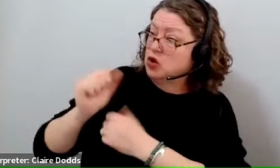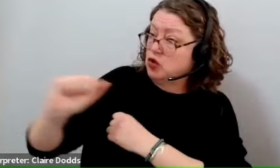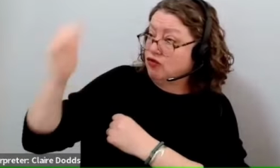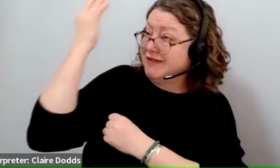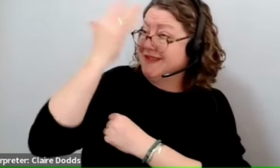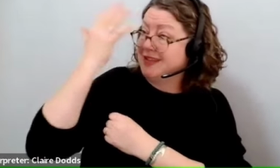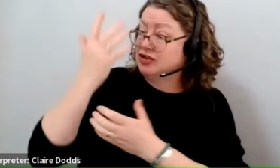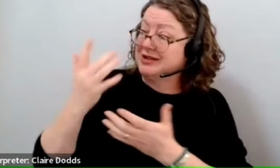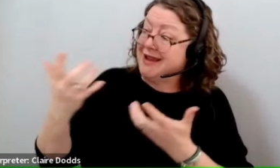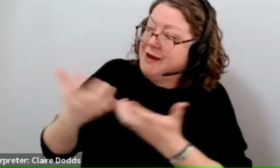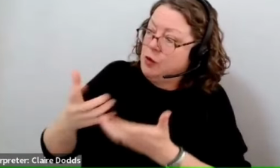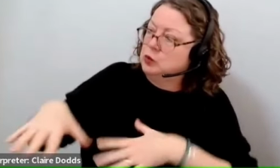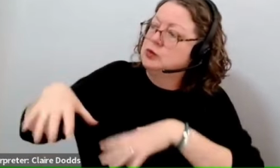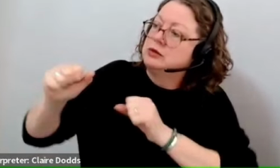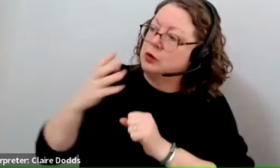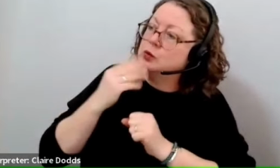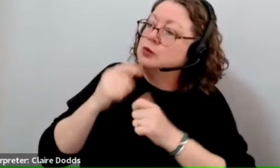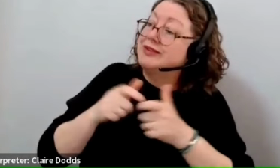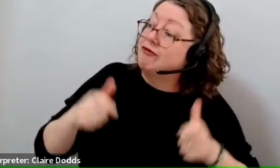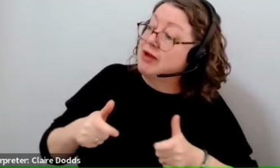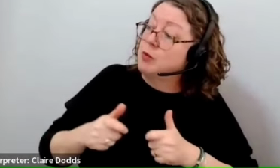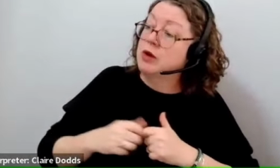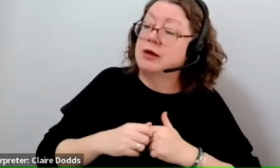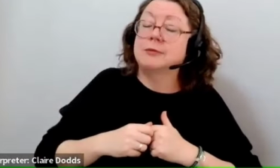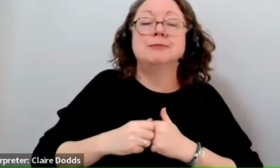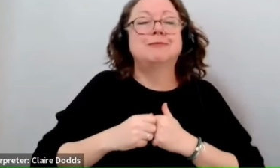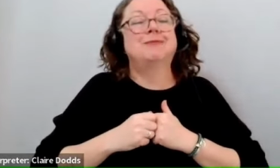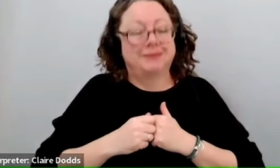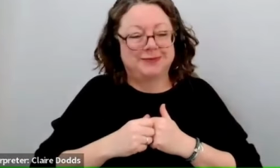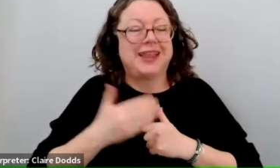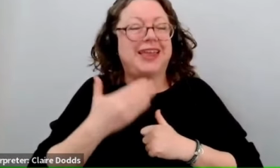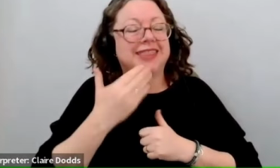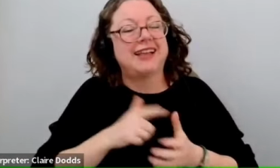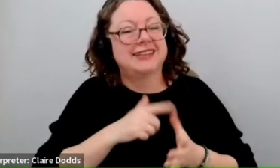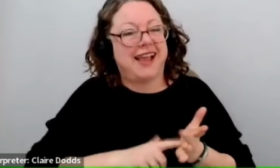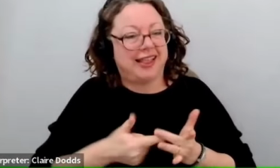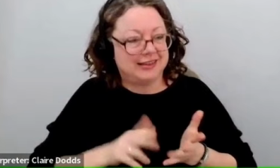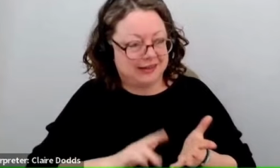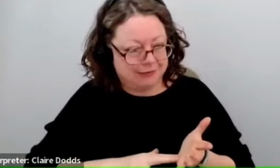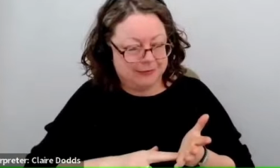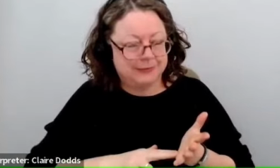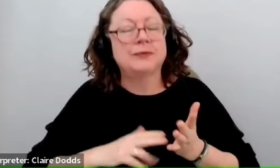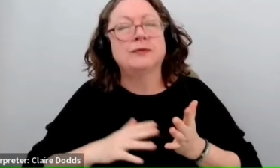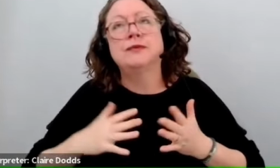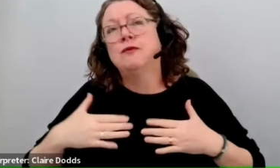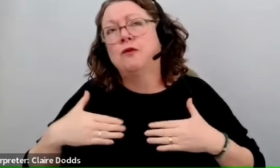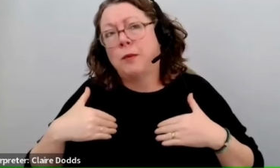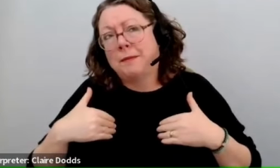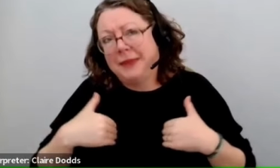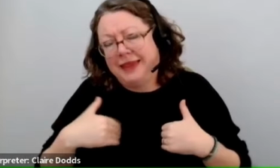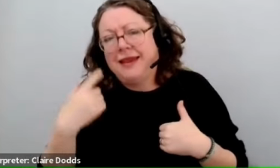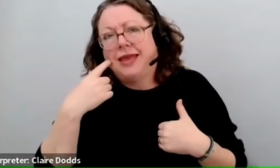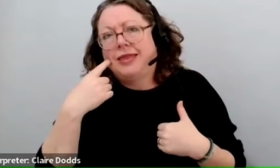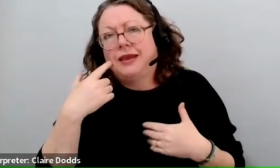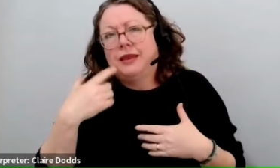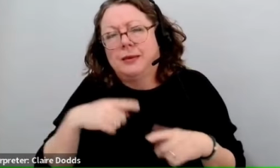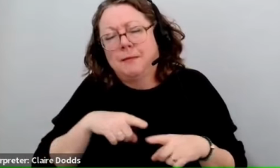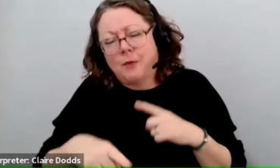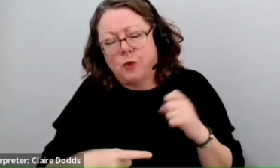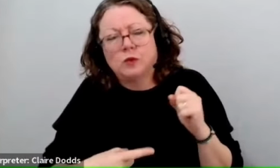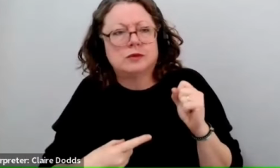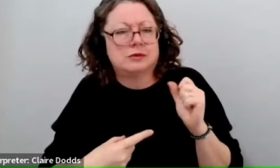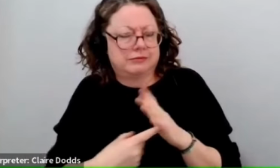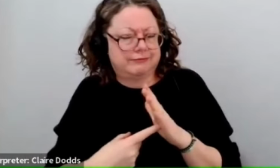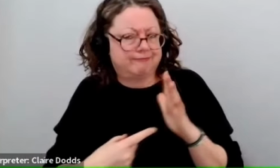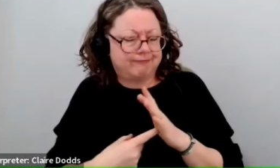first, just to really share your reflections on how you're going to get started using the framework. Thanks, Alison. I